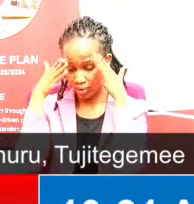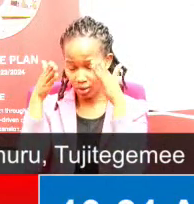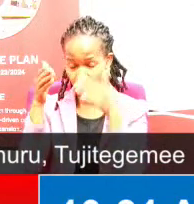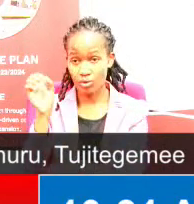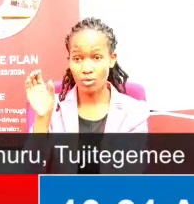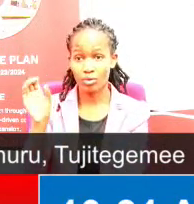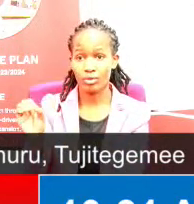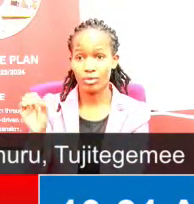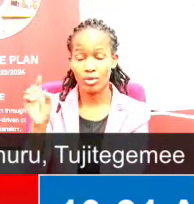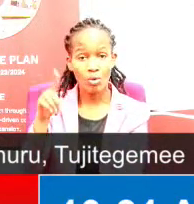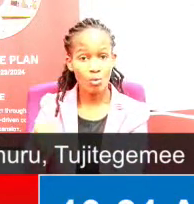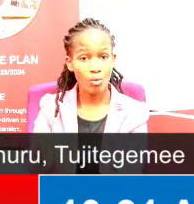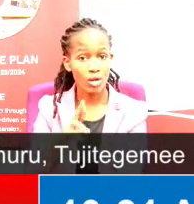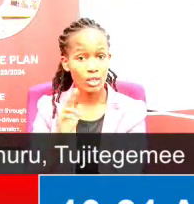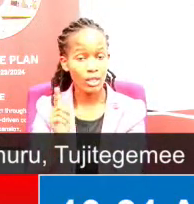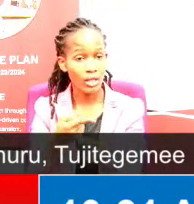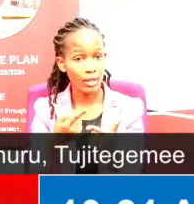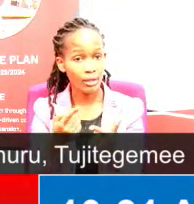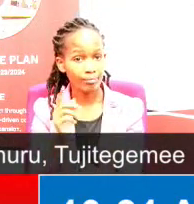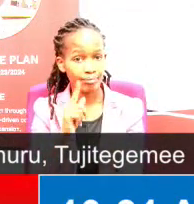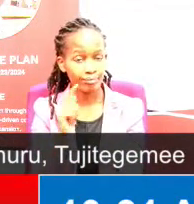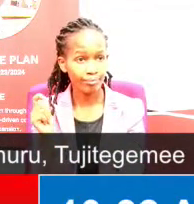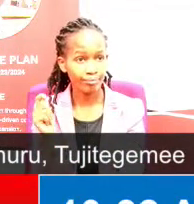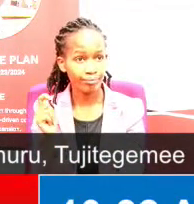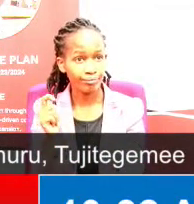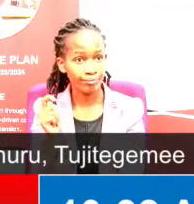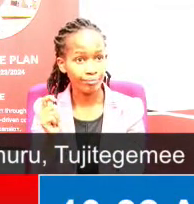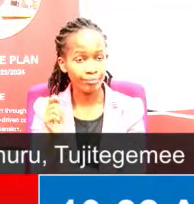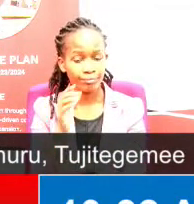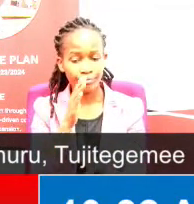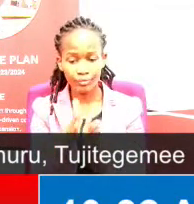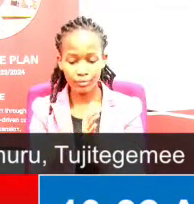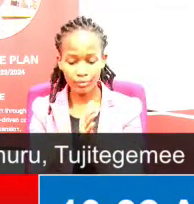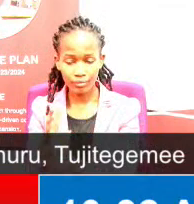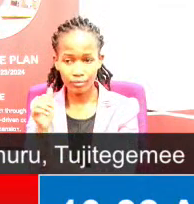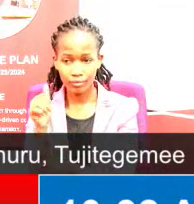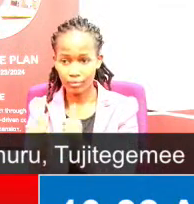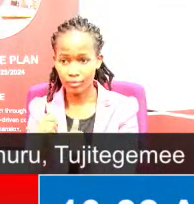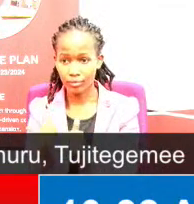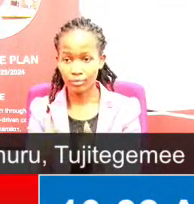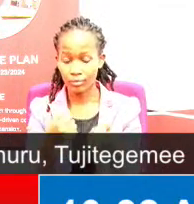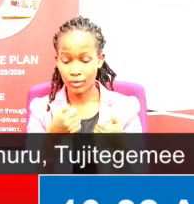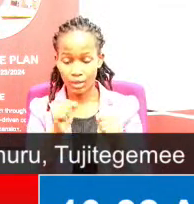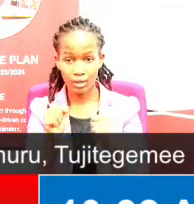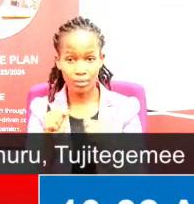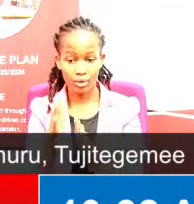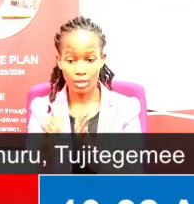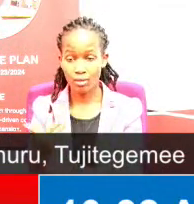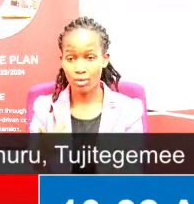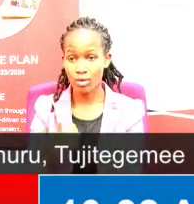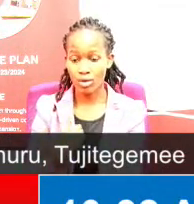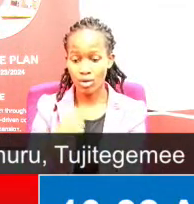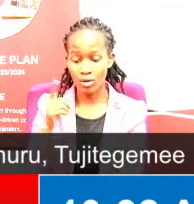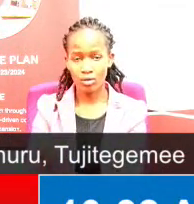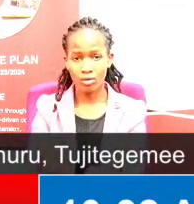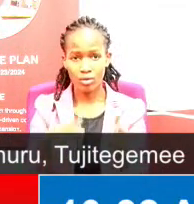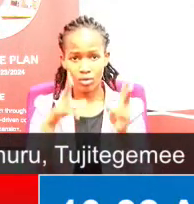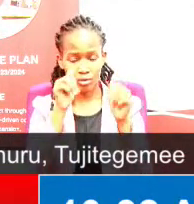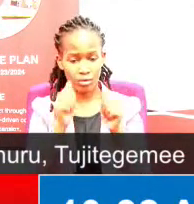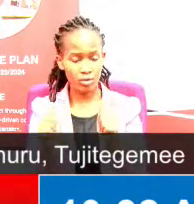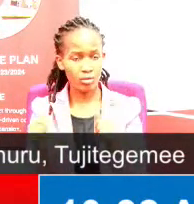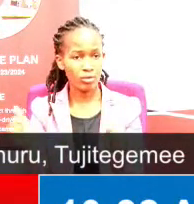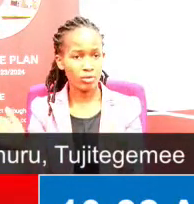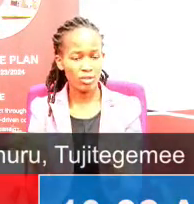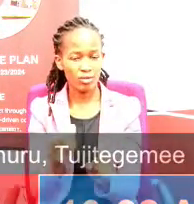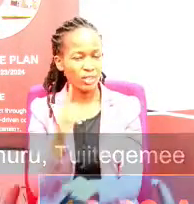So what are the key planks of the strategic plan? What are the issues that we feel